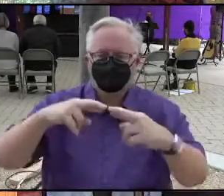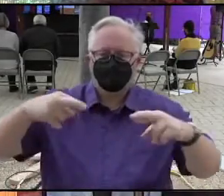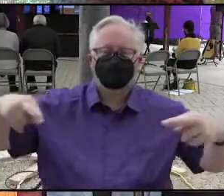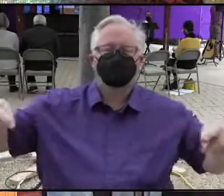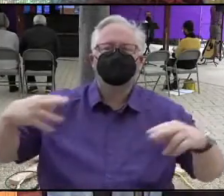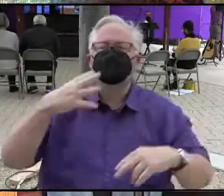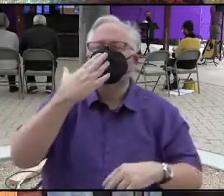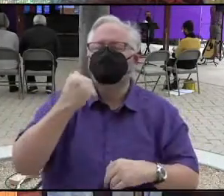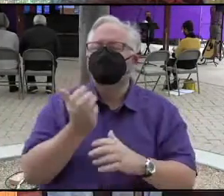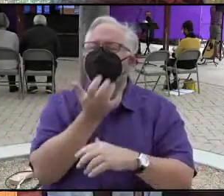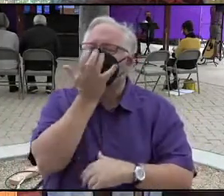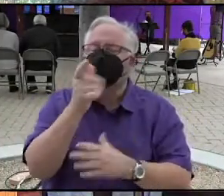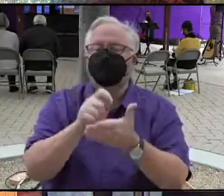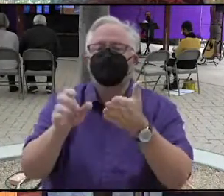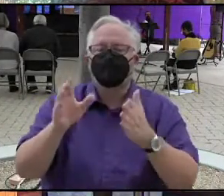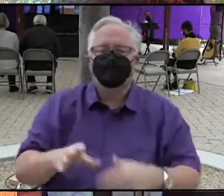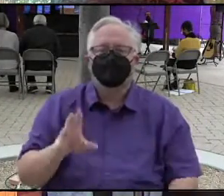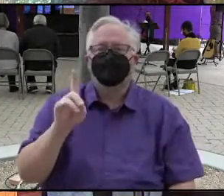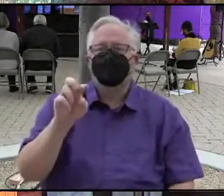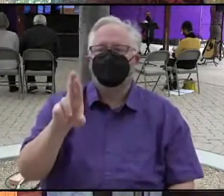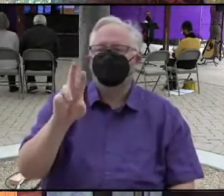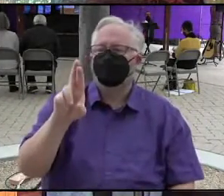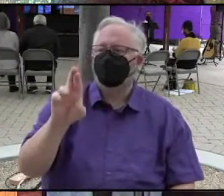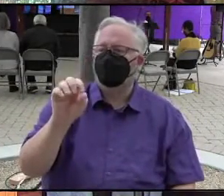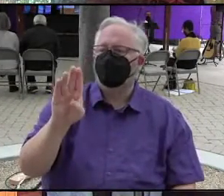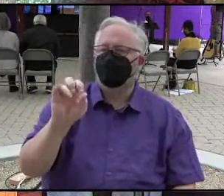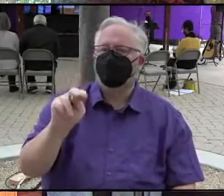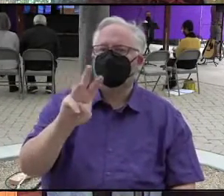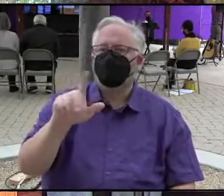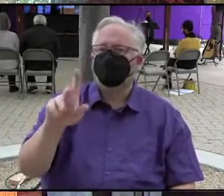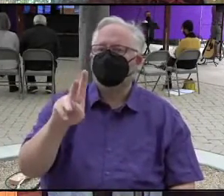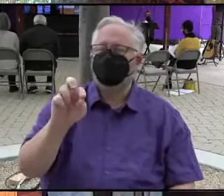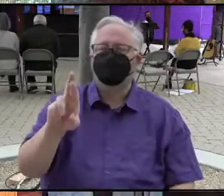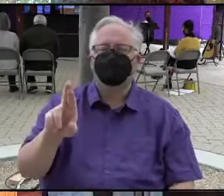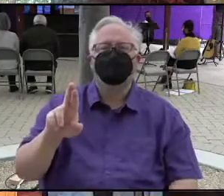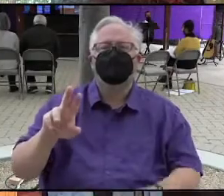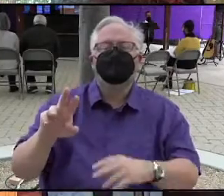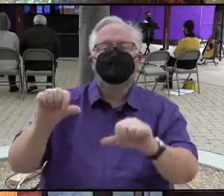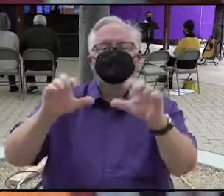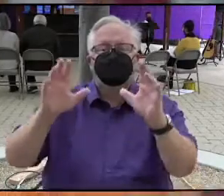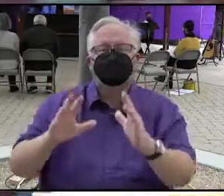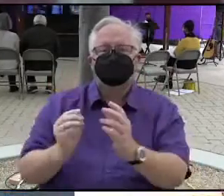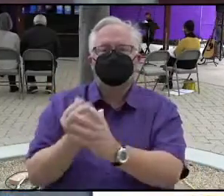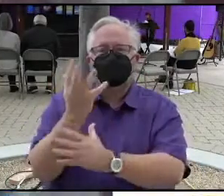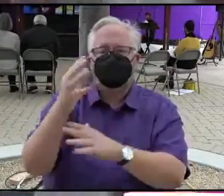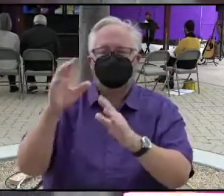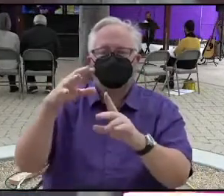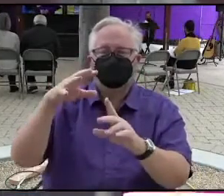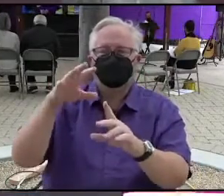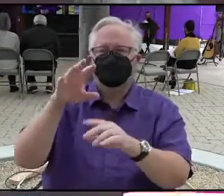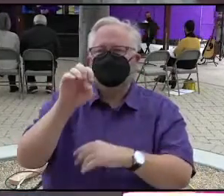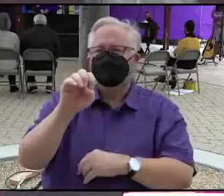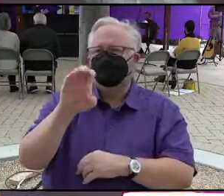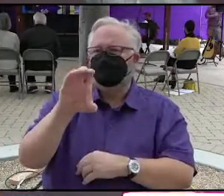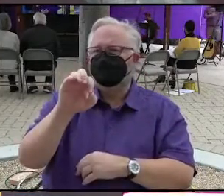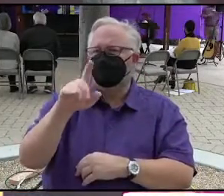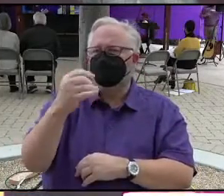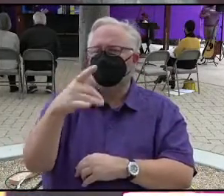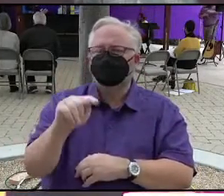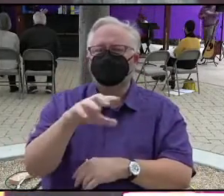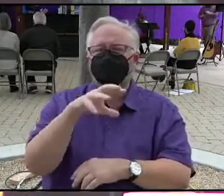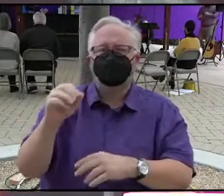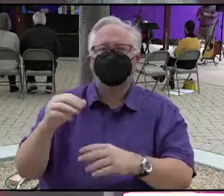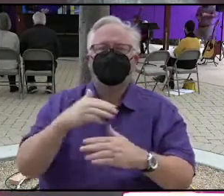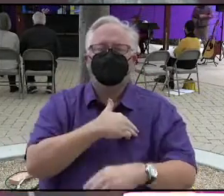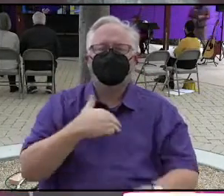written by Dr. Robin Wall Kimmerer, who is a scientist, a plant ecologist, and a member of the Citizen Potawatomi